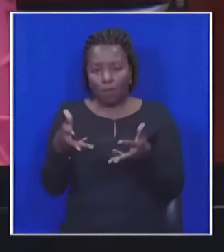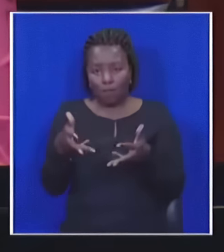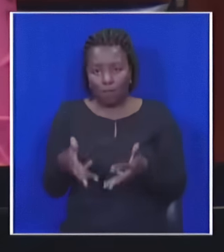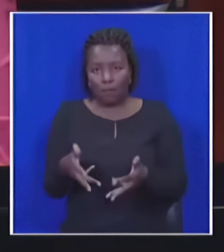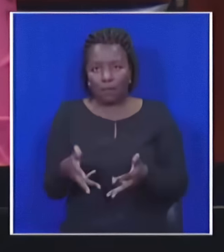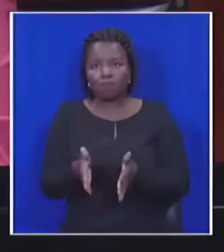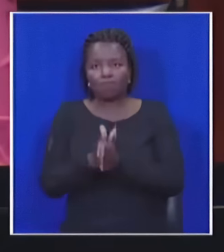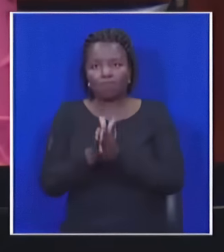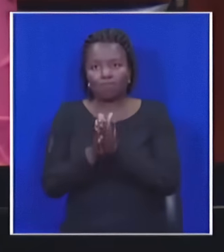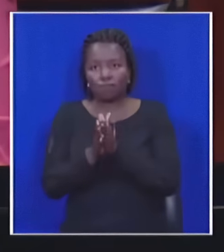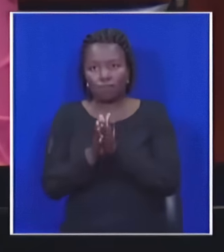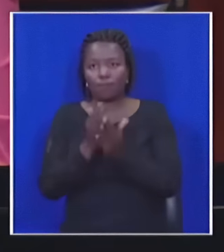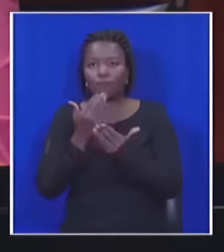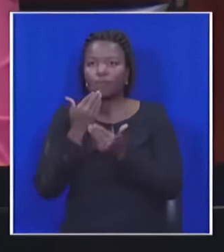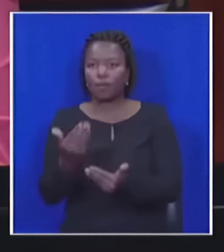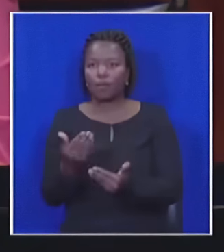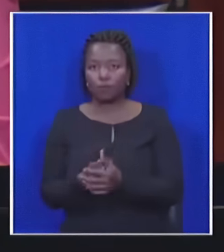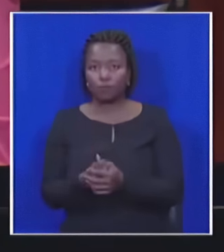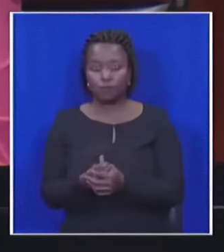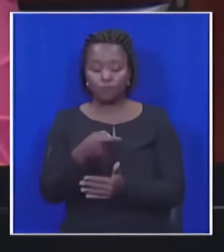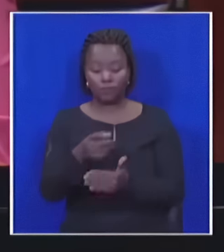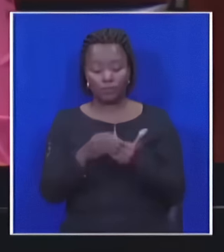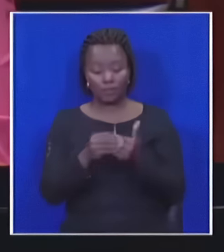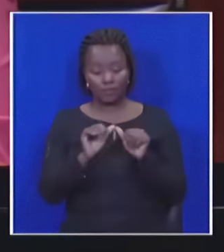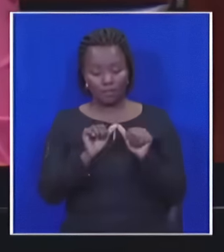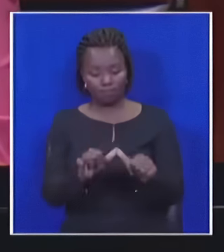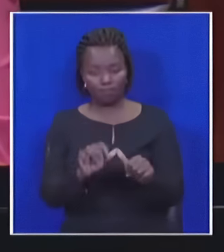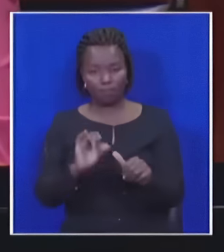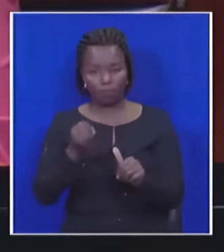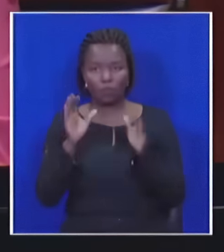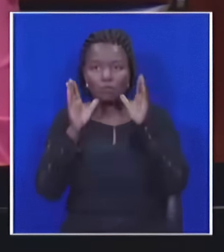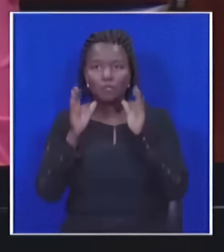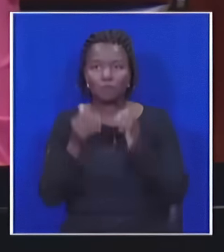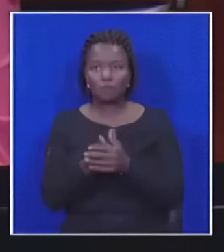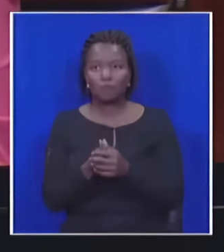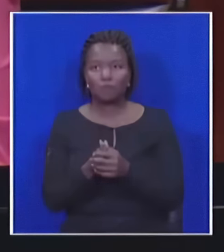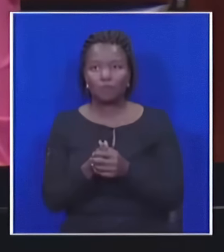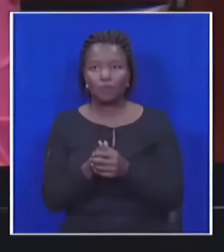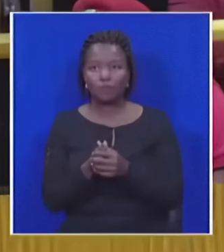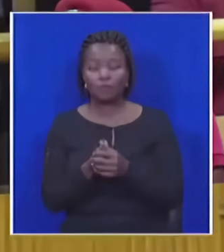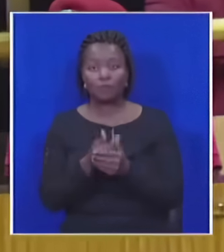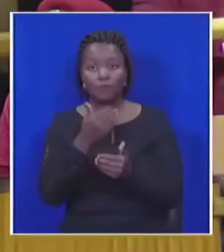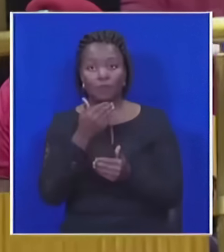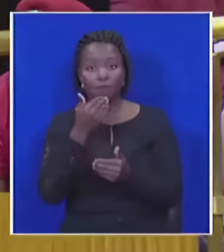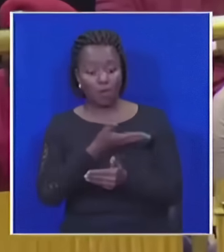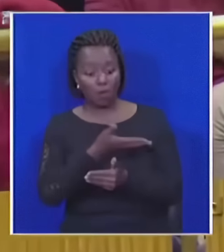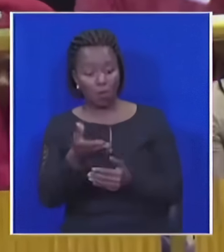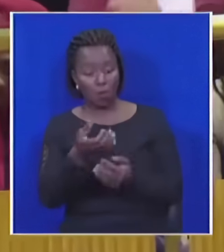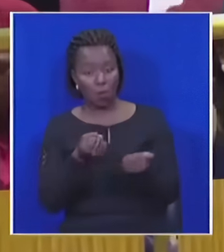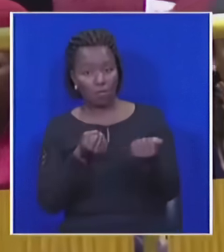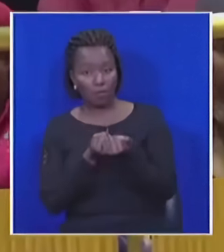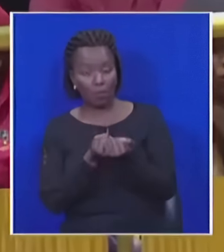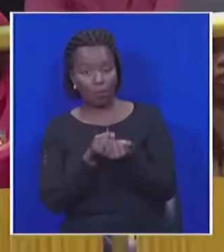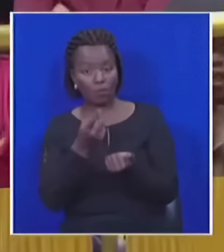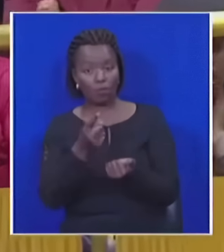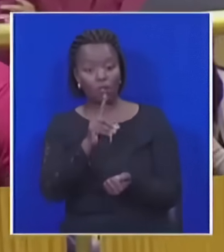as members in the gallery. Thank you. Continue, Honorable Malema. All of you who are here to defend Dudu Myeni